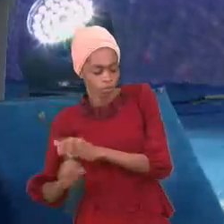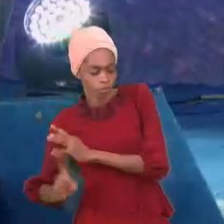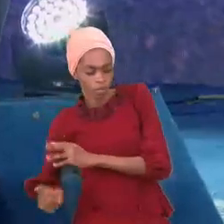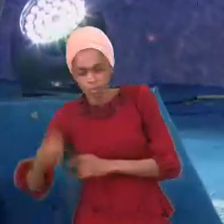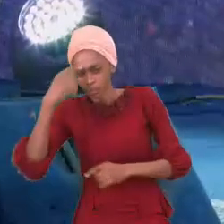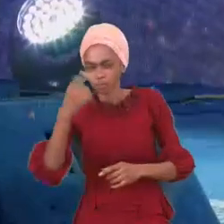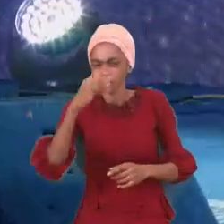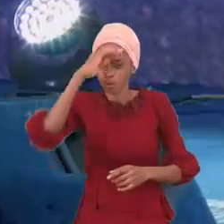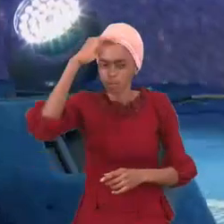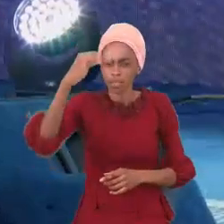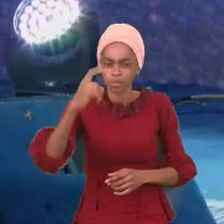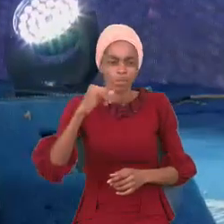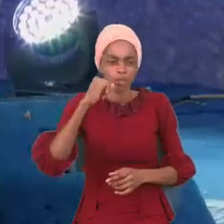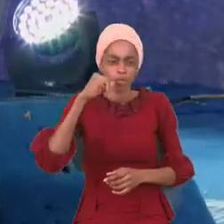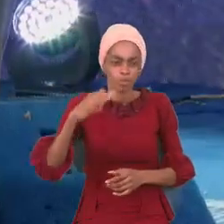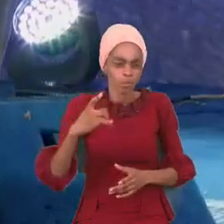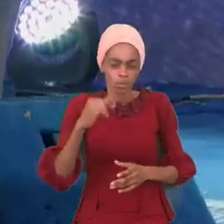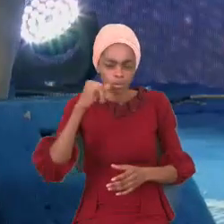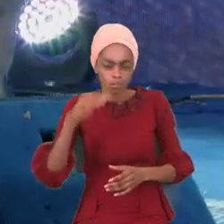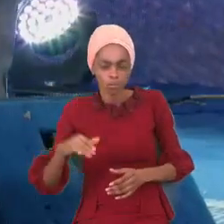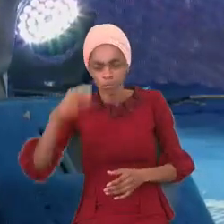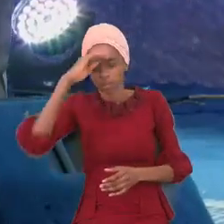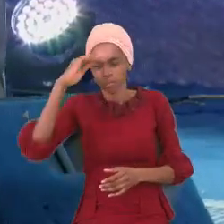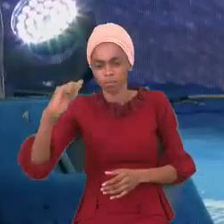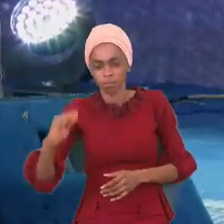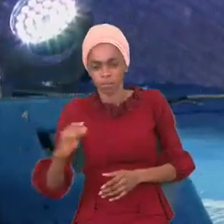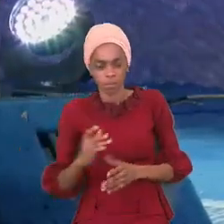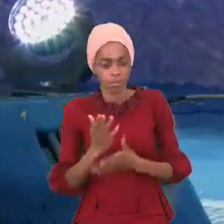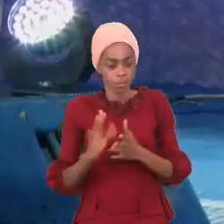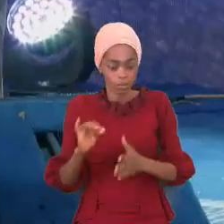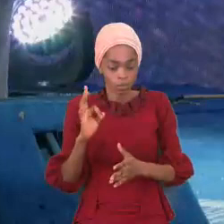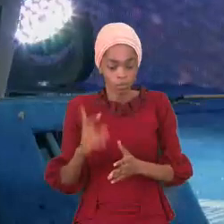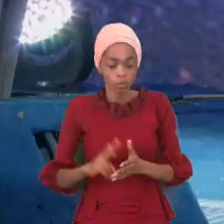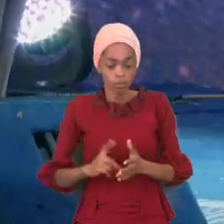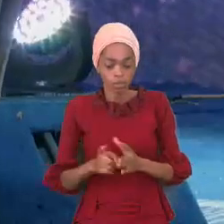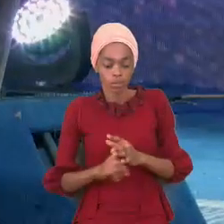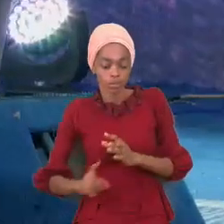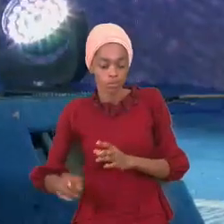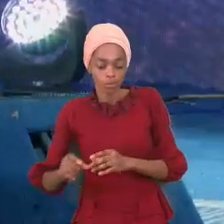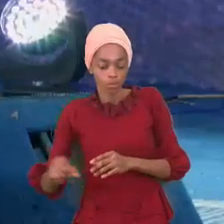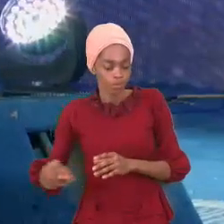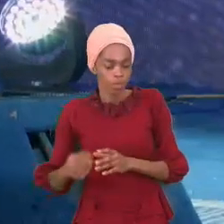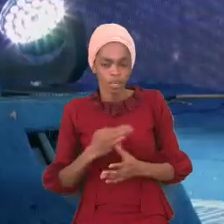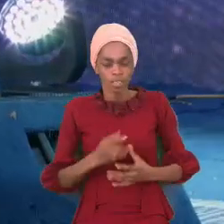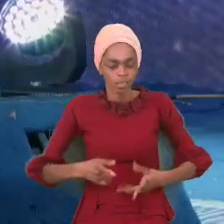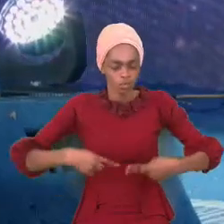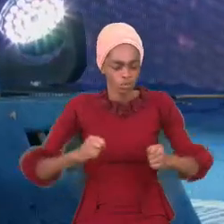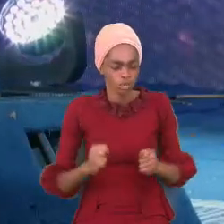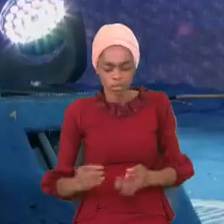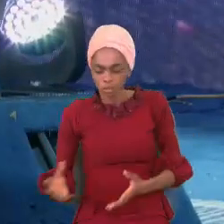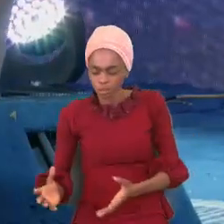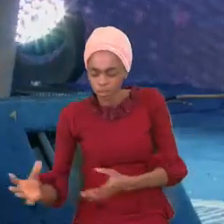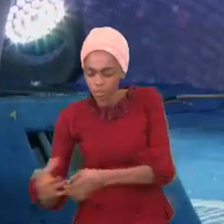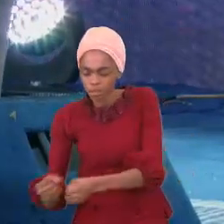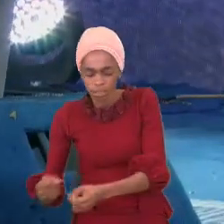man, because you're a woman, because you're a boy, because you're a girl, some of them are dropping. And then you try to, you know, pick the one